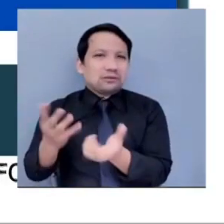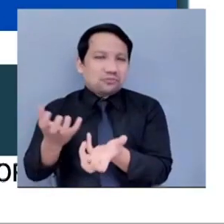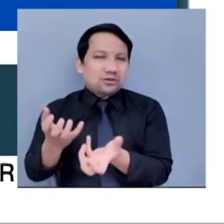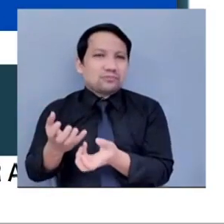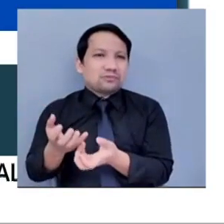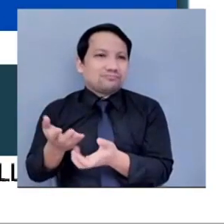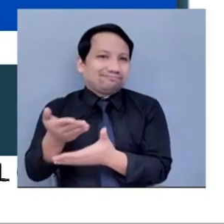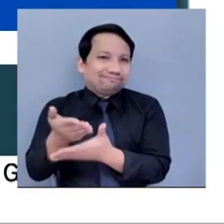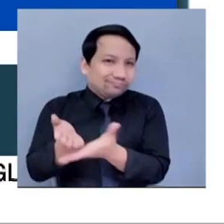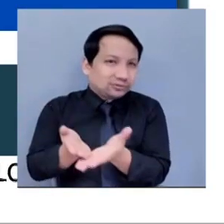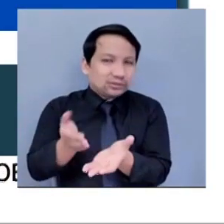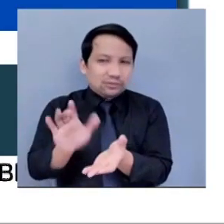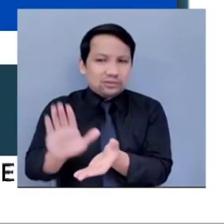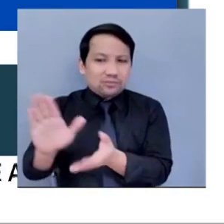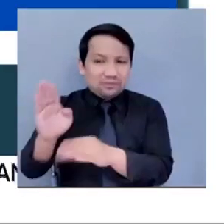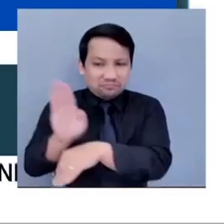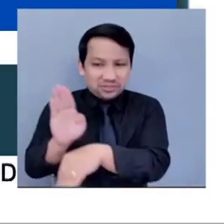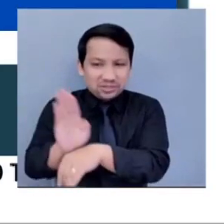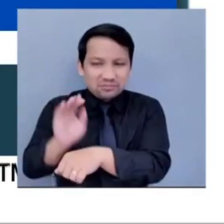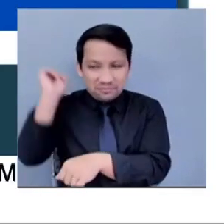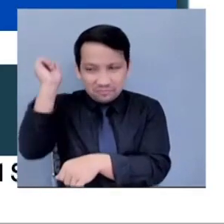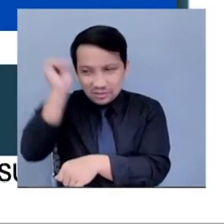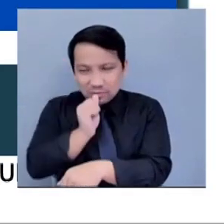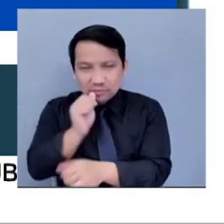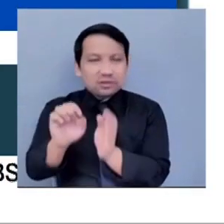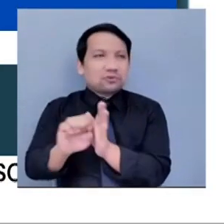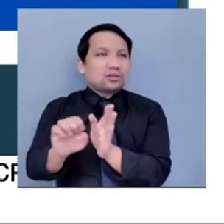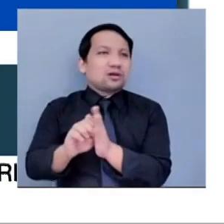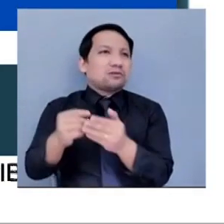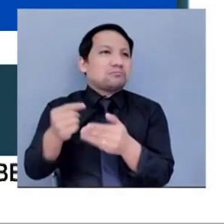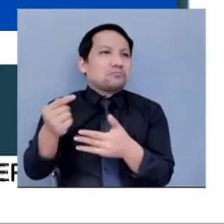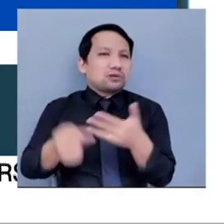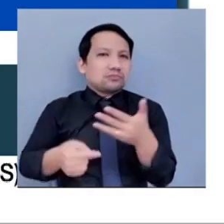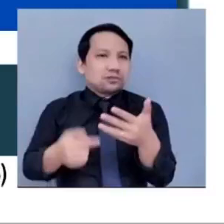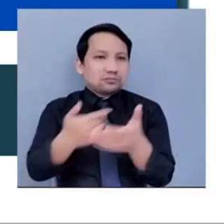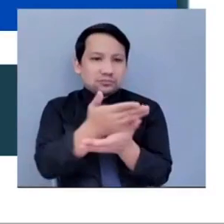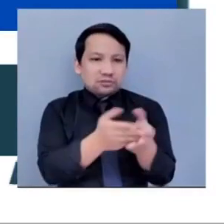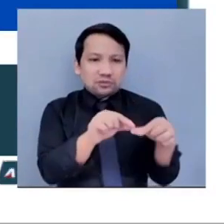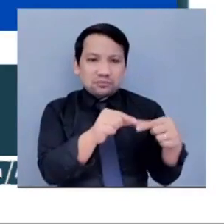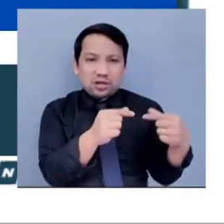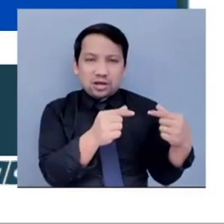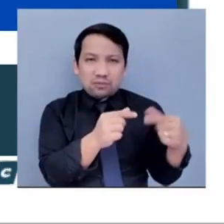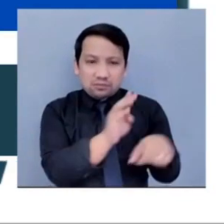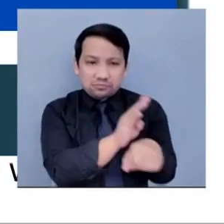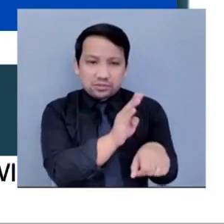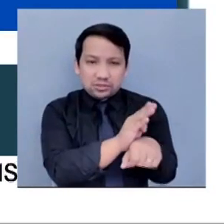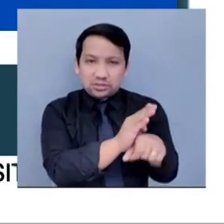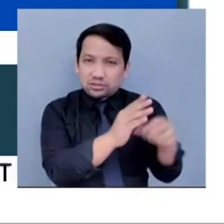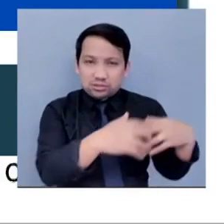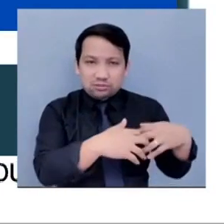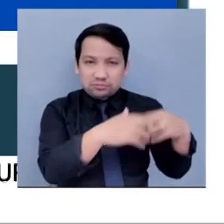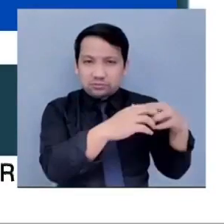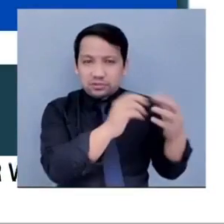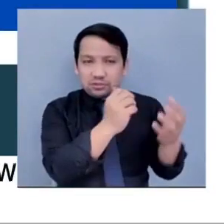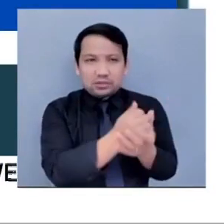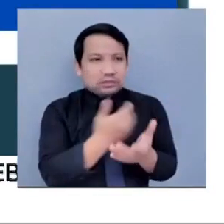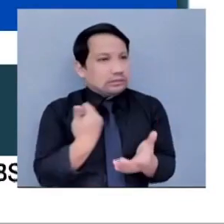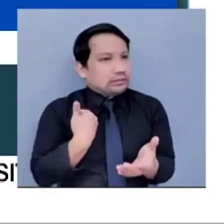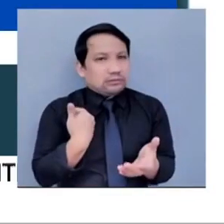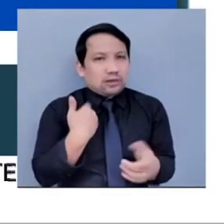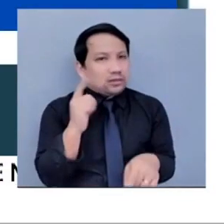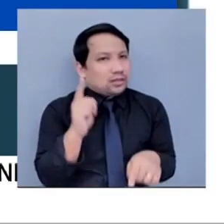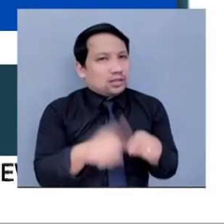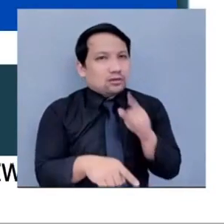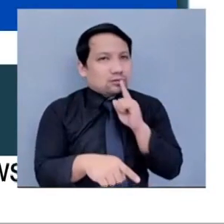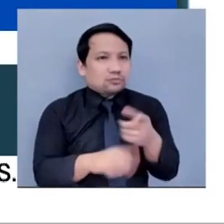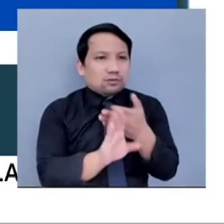of patient also. Like, for instance, for some sectors, some of them have yet to really go back